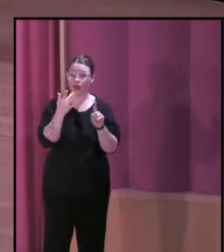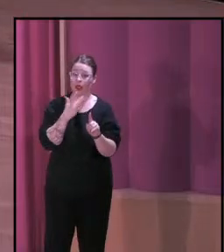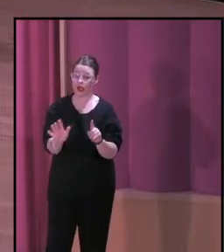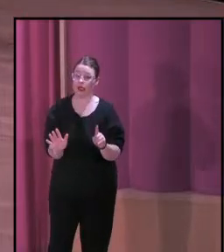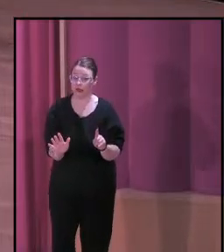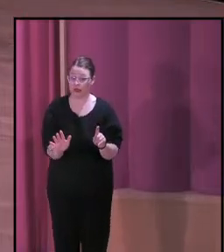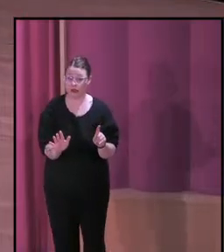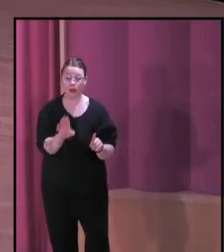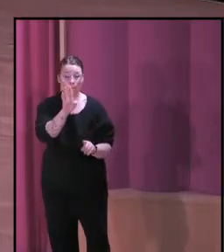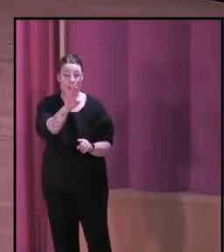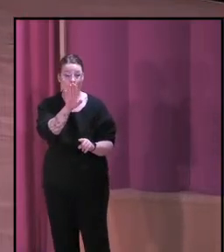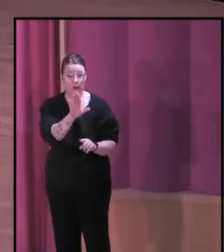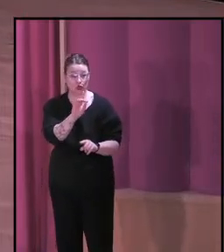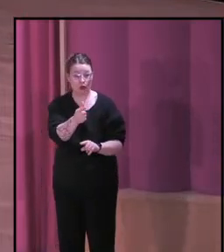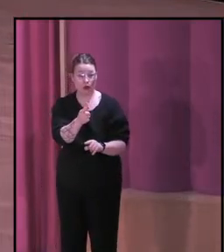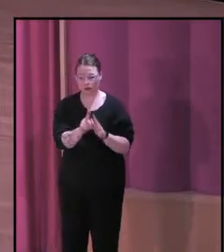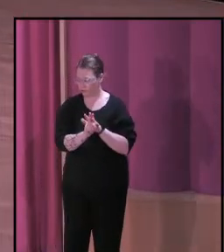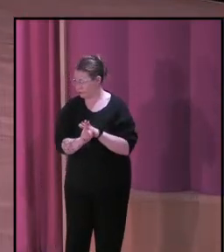Bob's dog escaped.